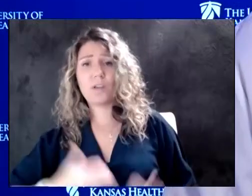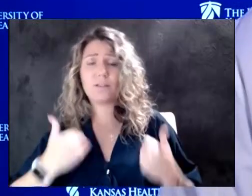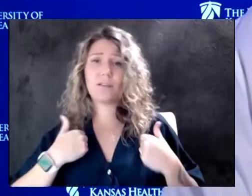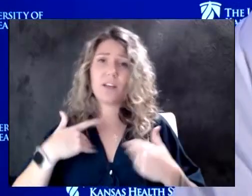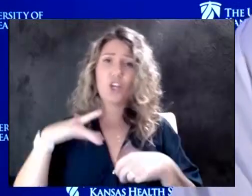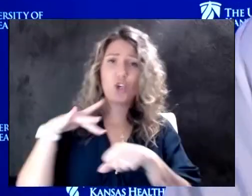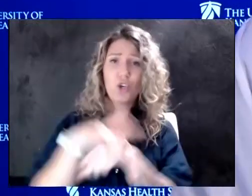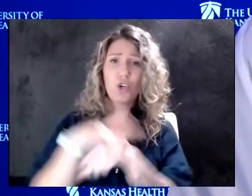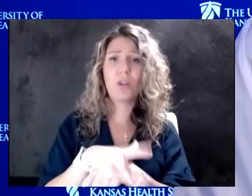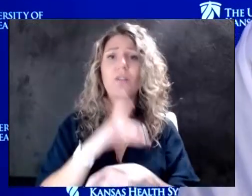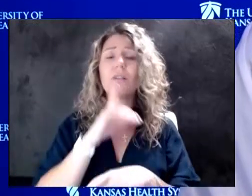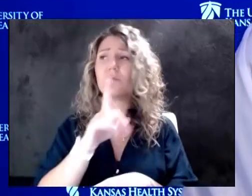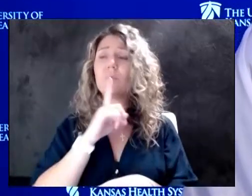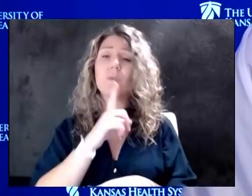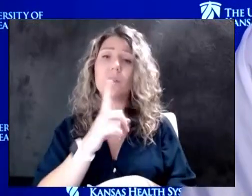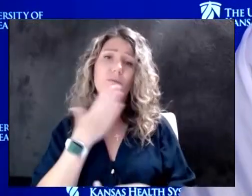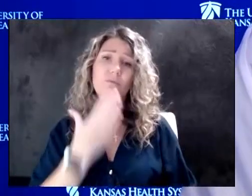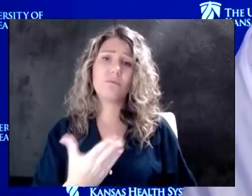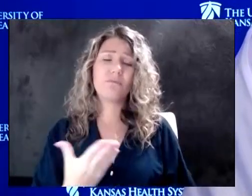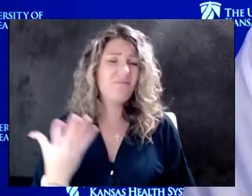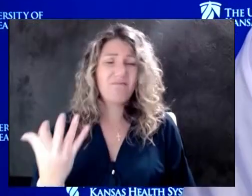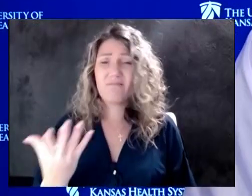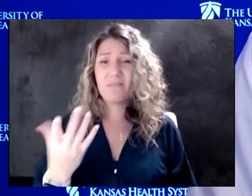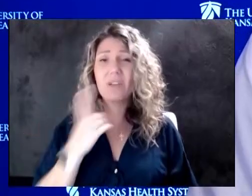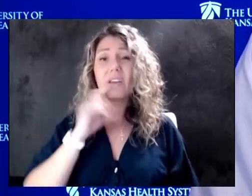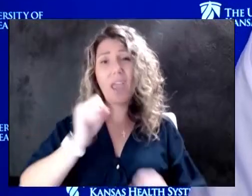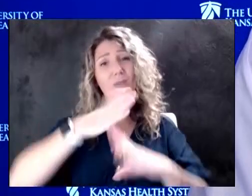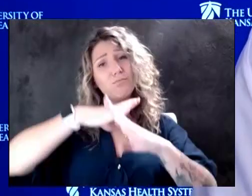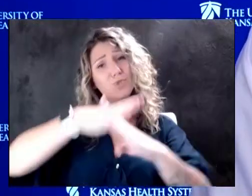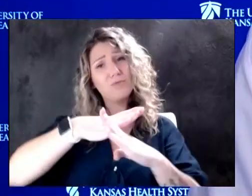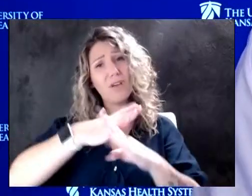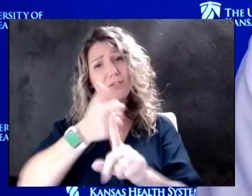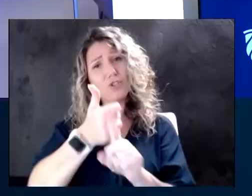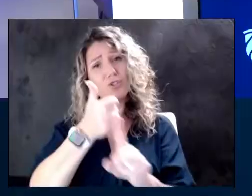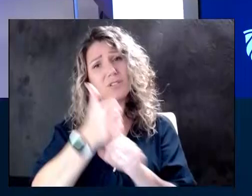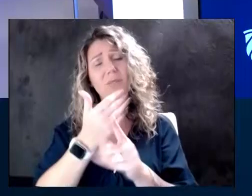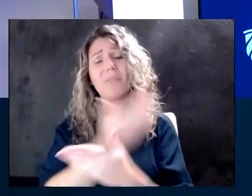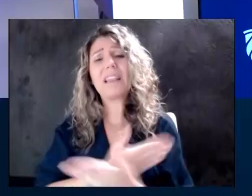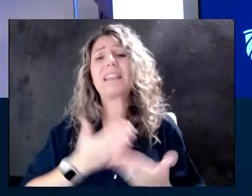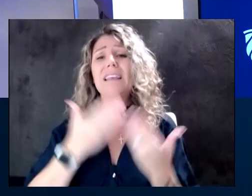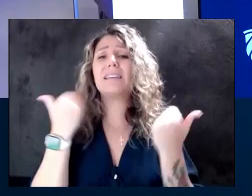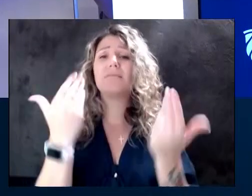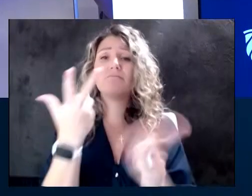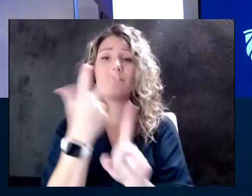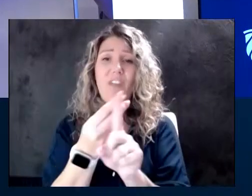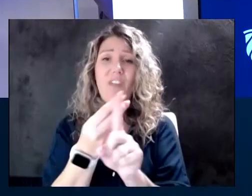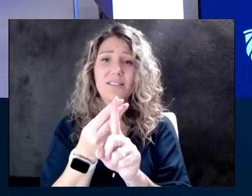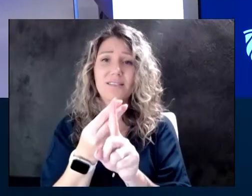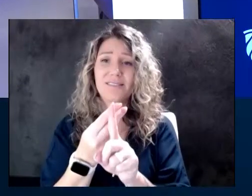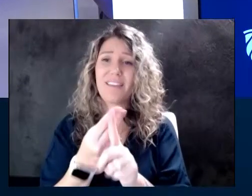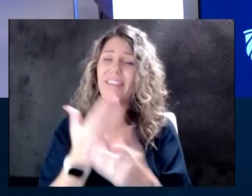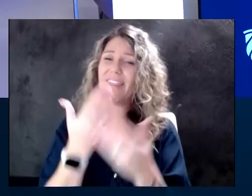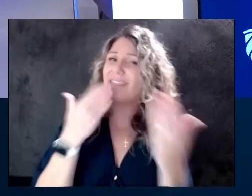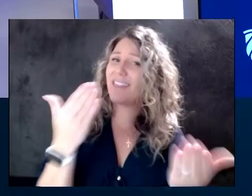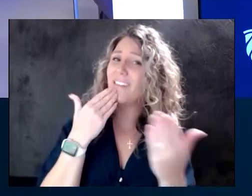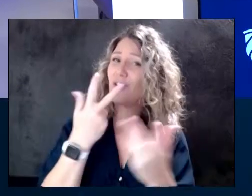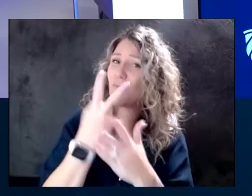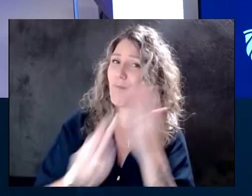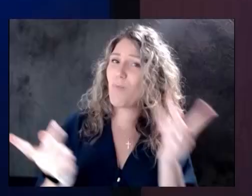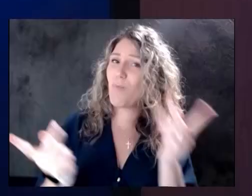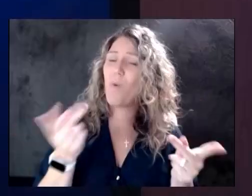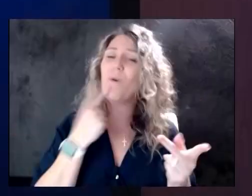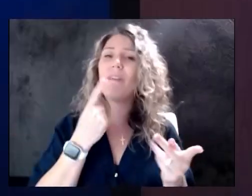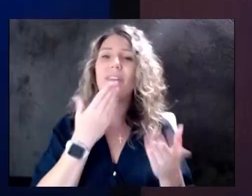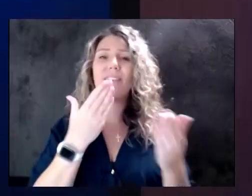very real. You can protect yourself from those types of things, so please go get vaccinated. Great message from both of you. Thank you so much, and thank you all for being with us today. We